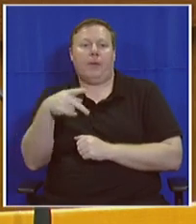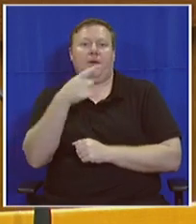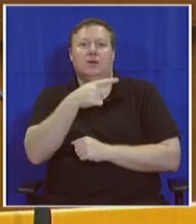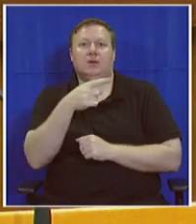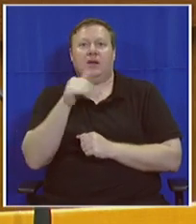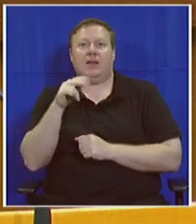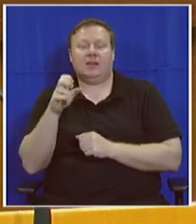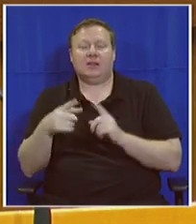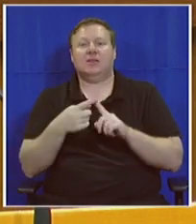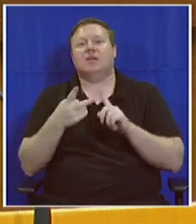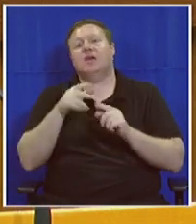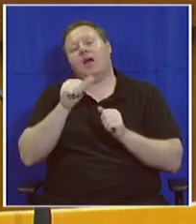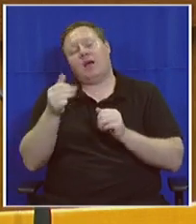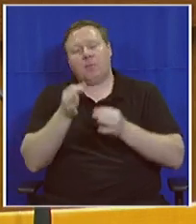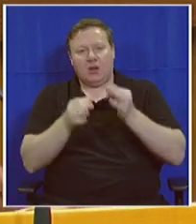Hlongwa family,